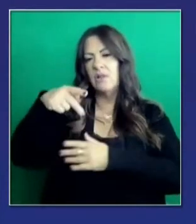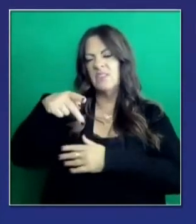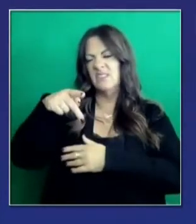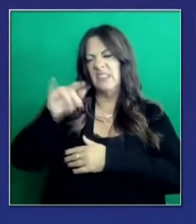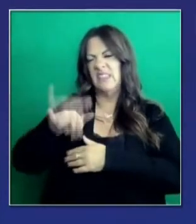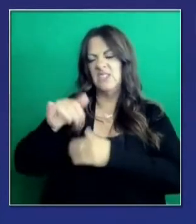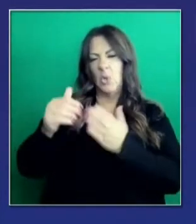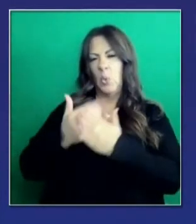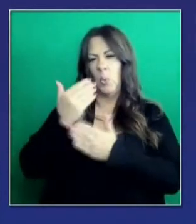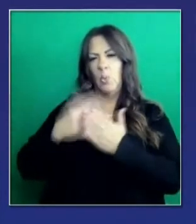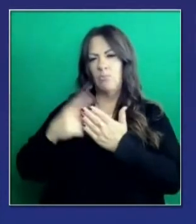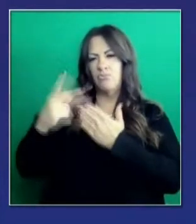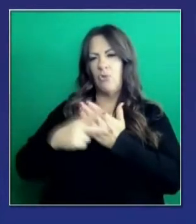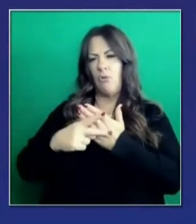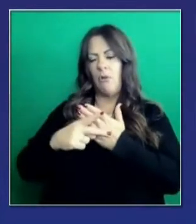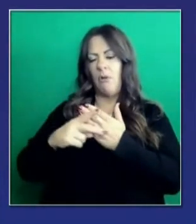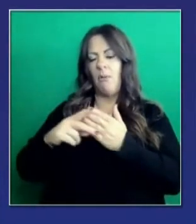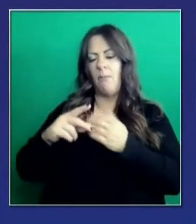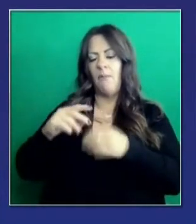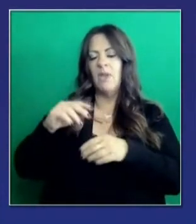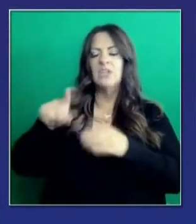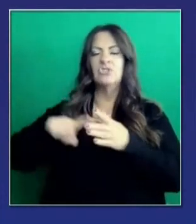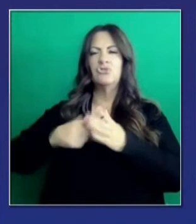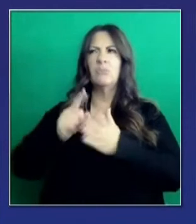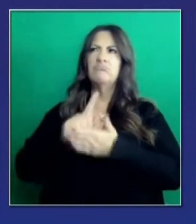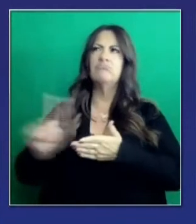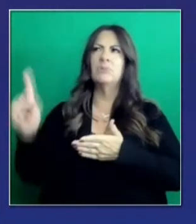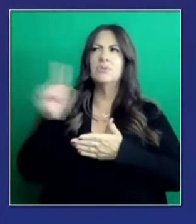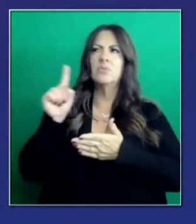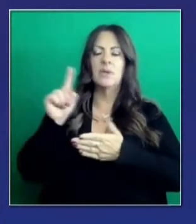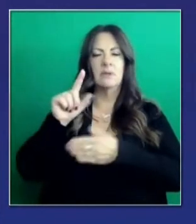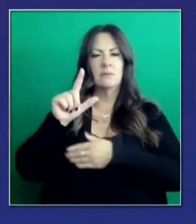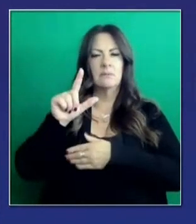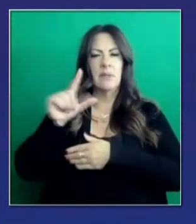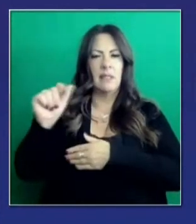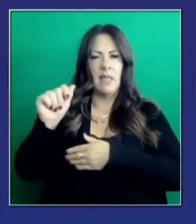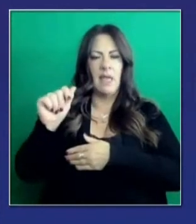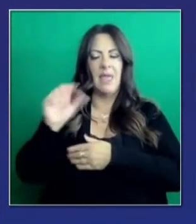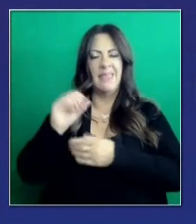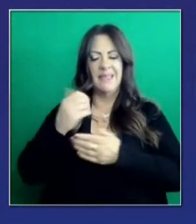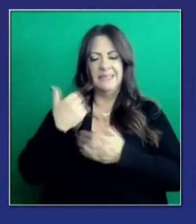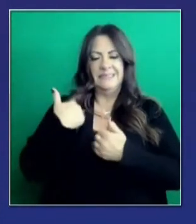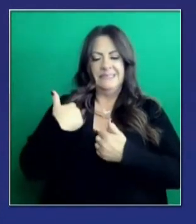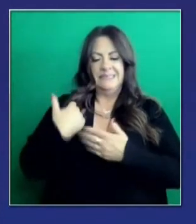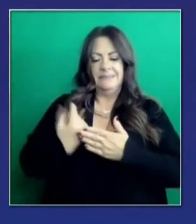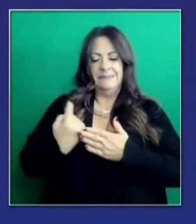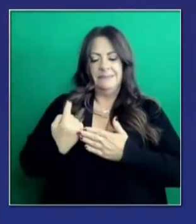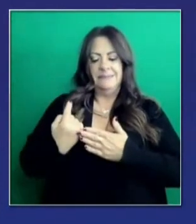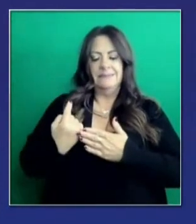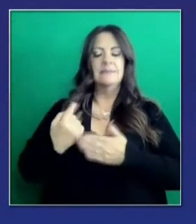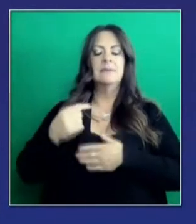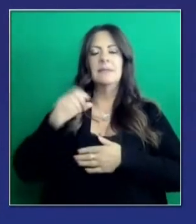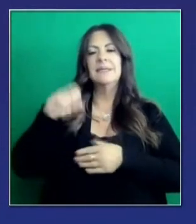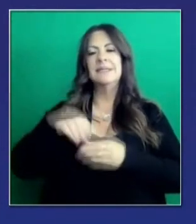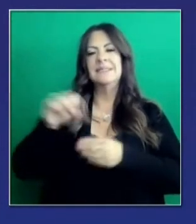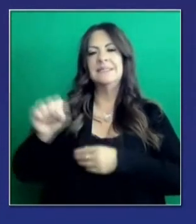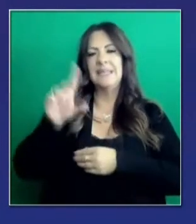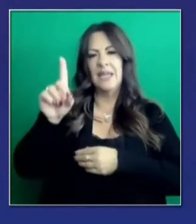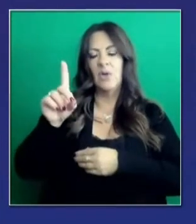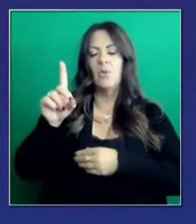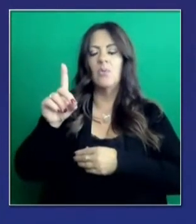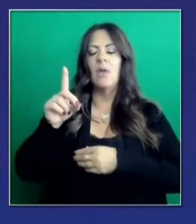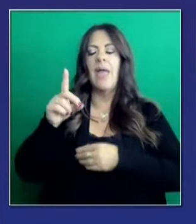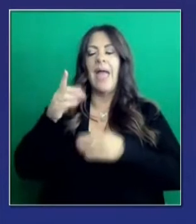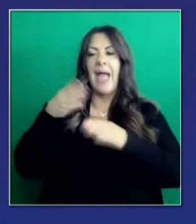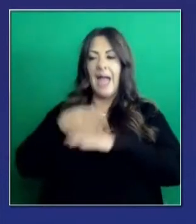in LA, later in the week in San Diego. And so we'll be promoting it a lot more as we work some of